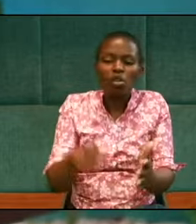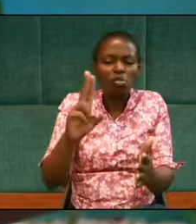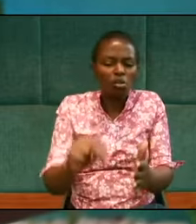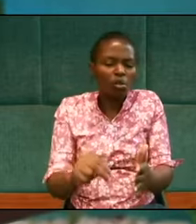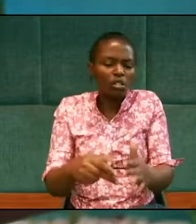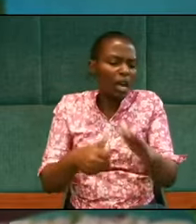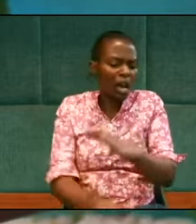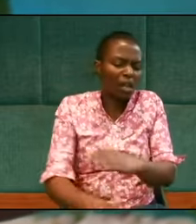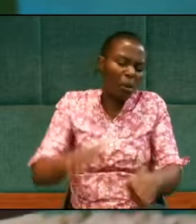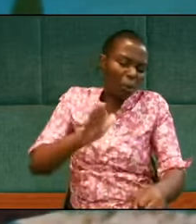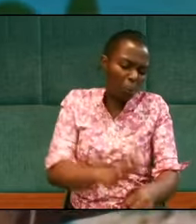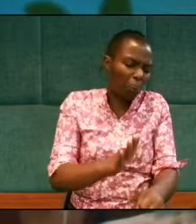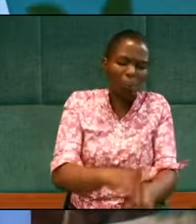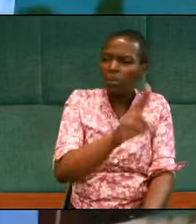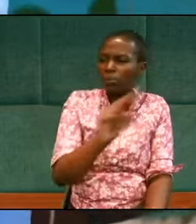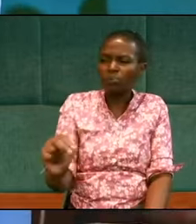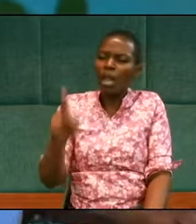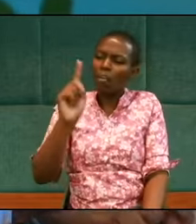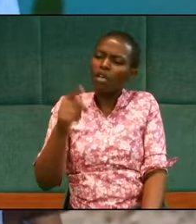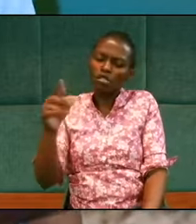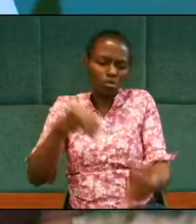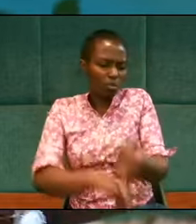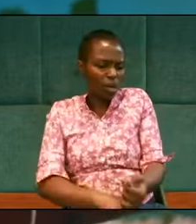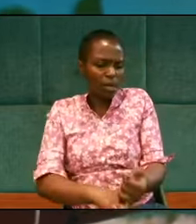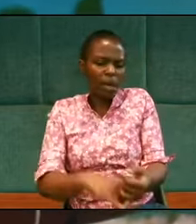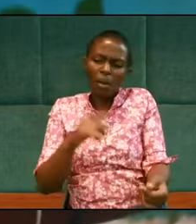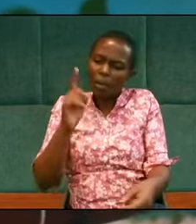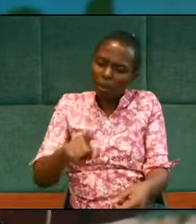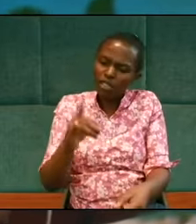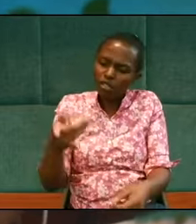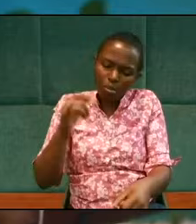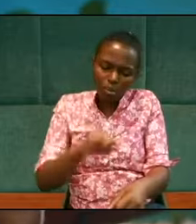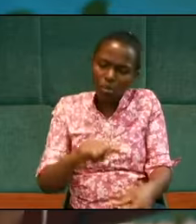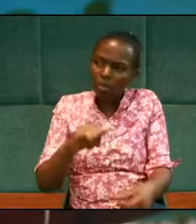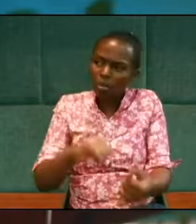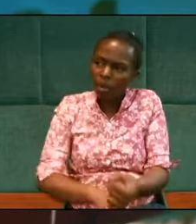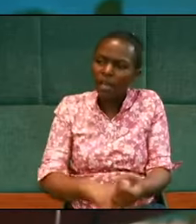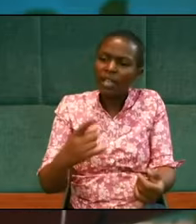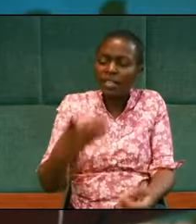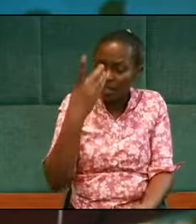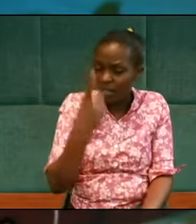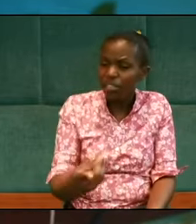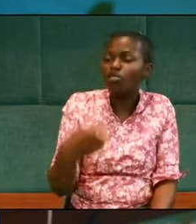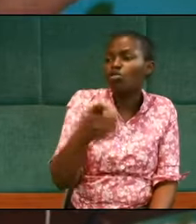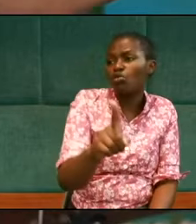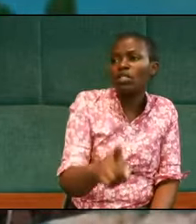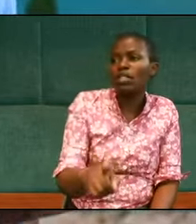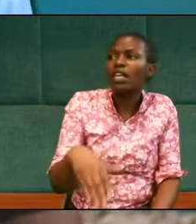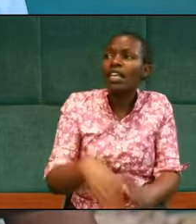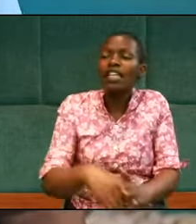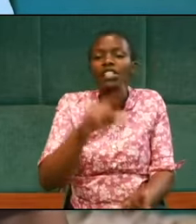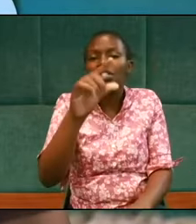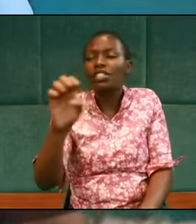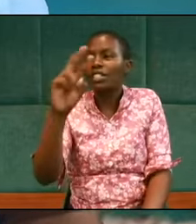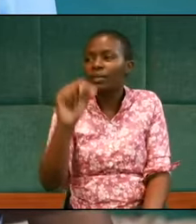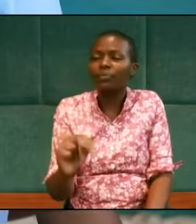pressure. So, must you marry him? Must you marry her? Own the decision. And I'm referring to Genesis chapter 24 from verse 50